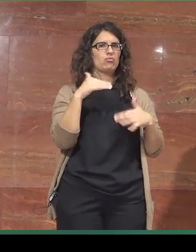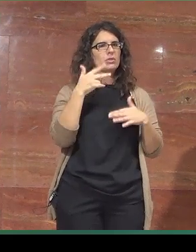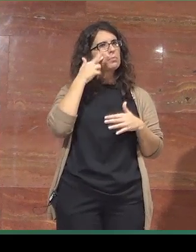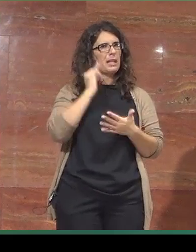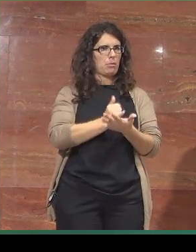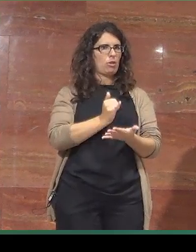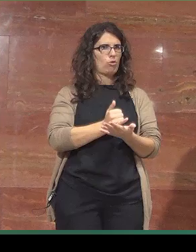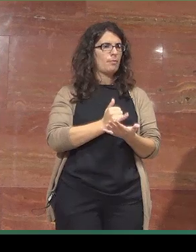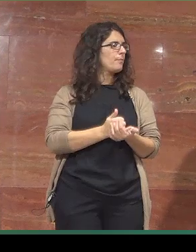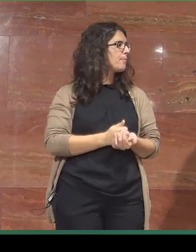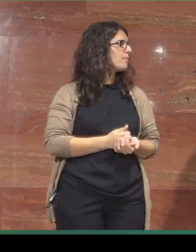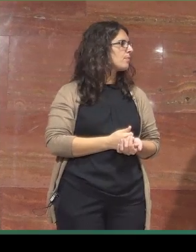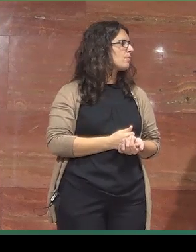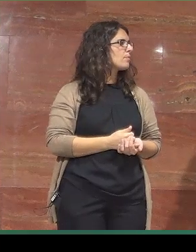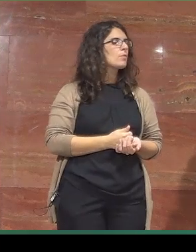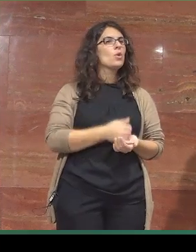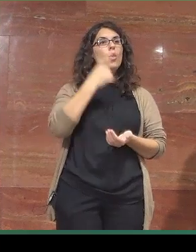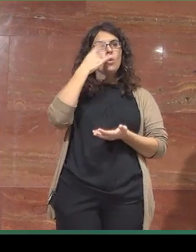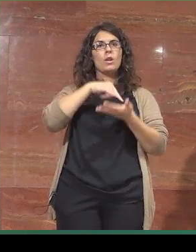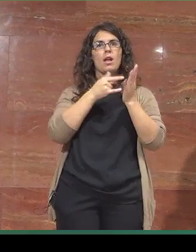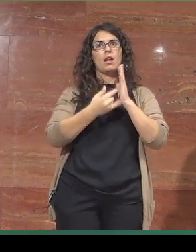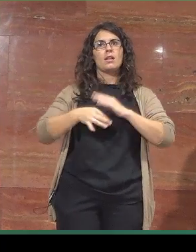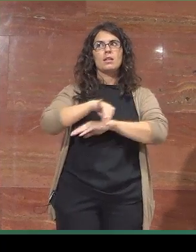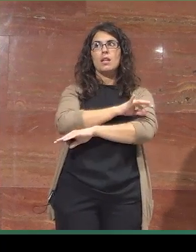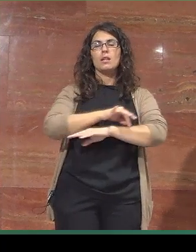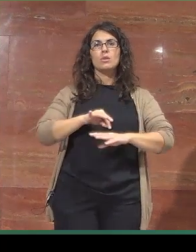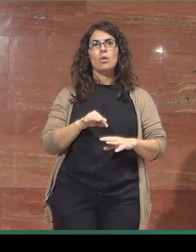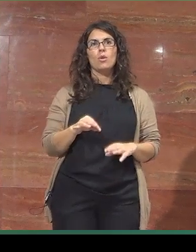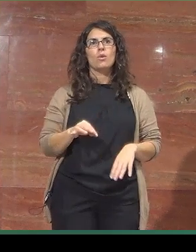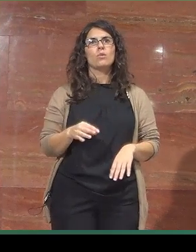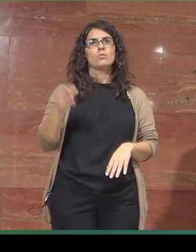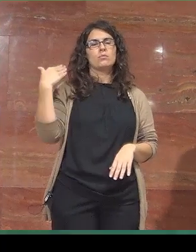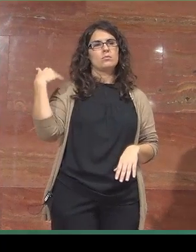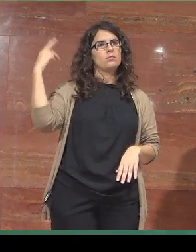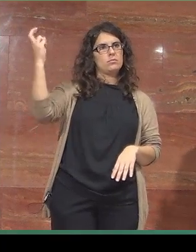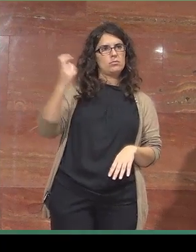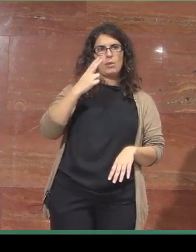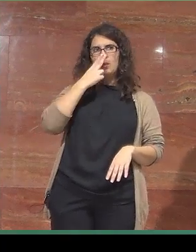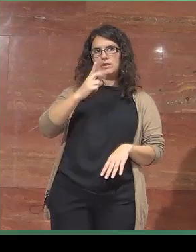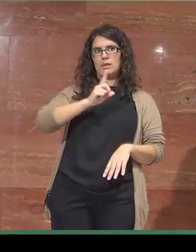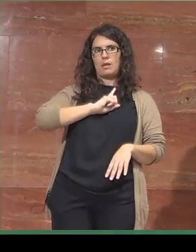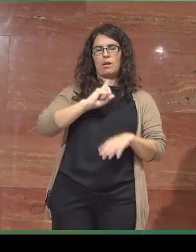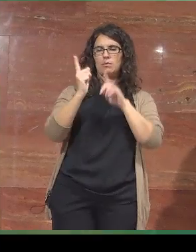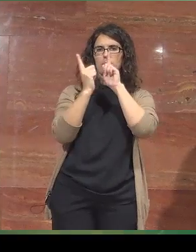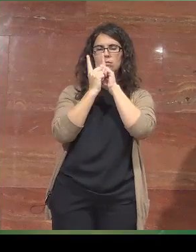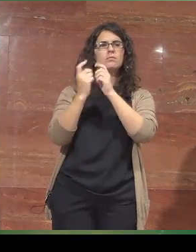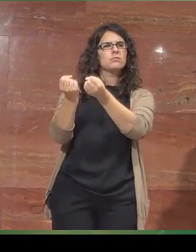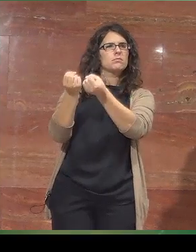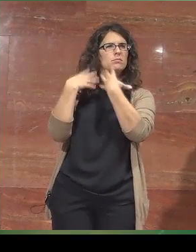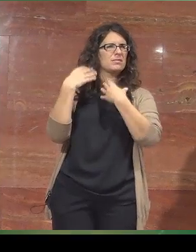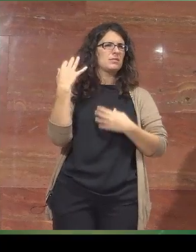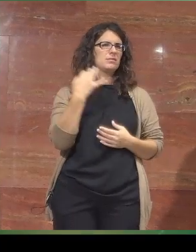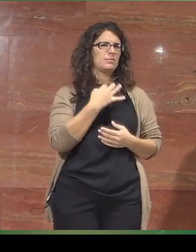who was before me was absolutely perfect. From the functionality, it was a